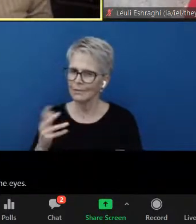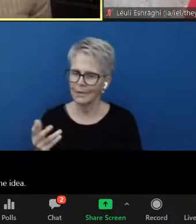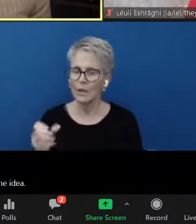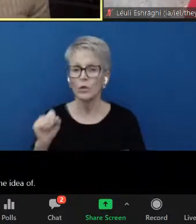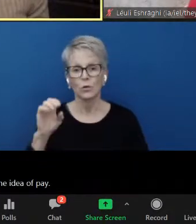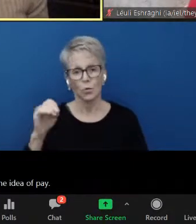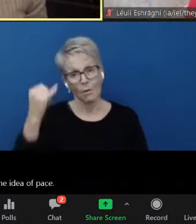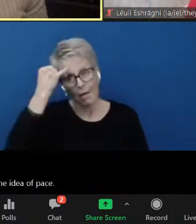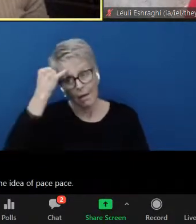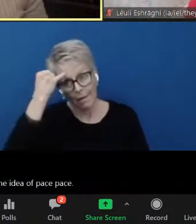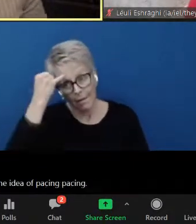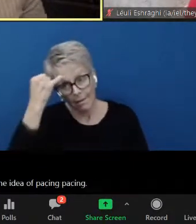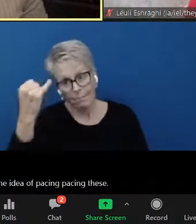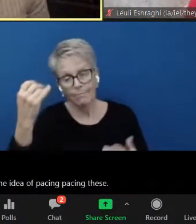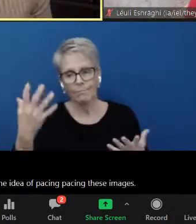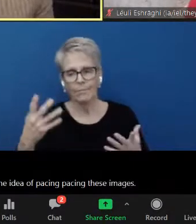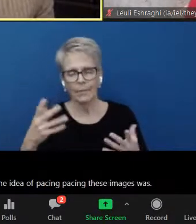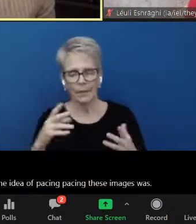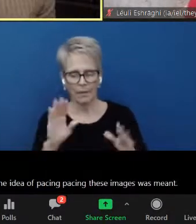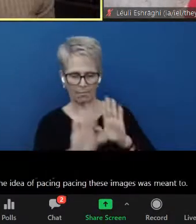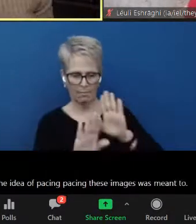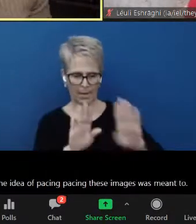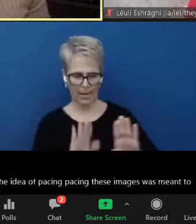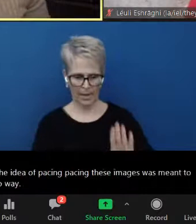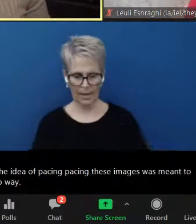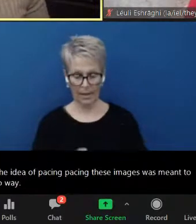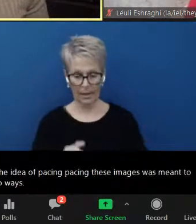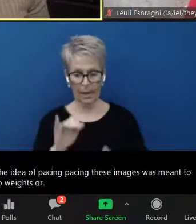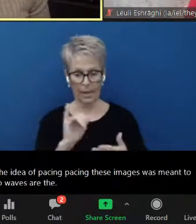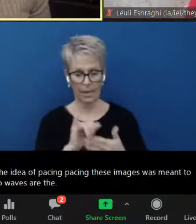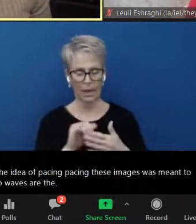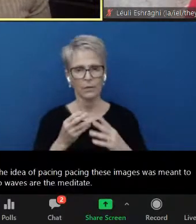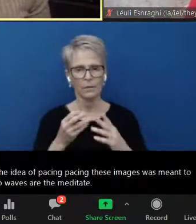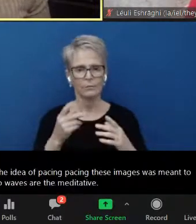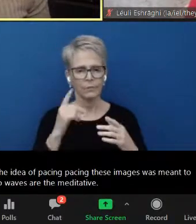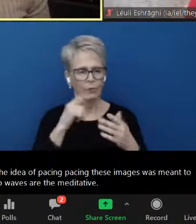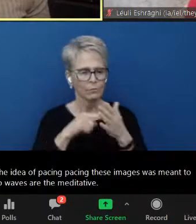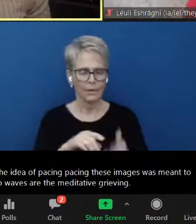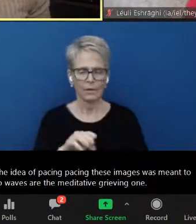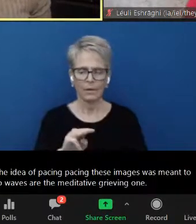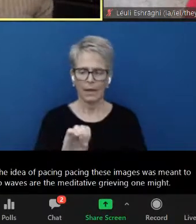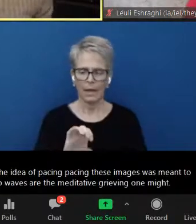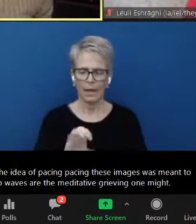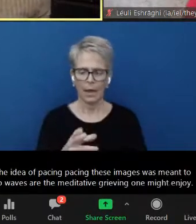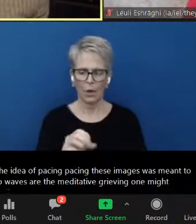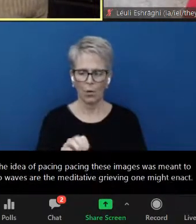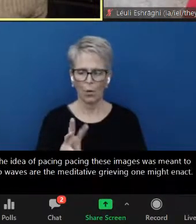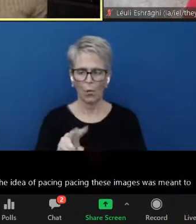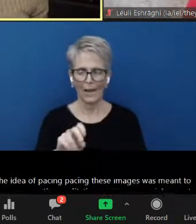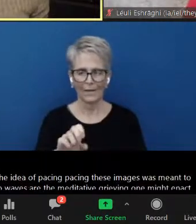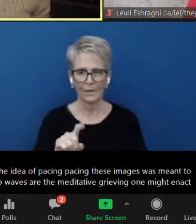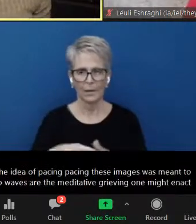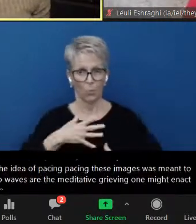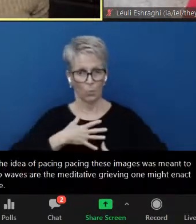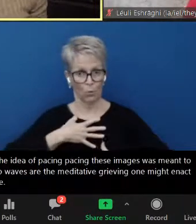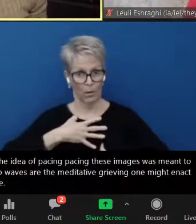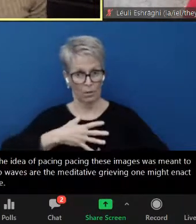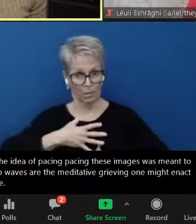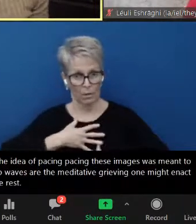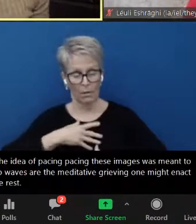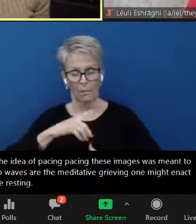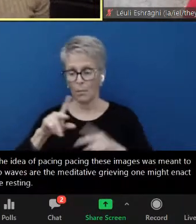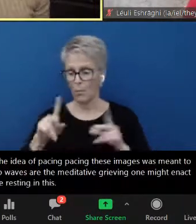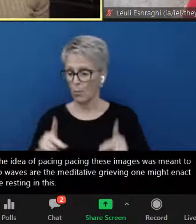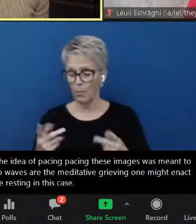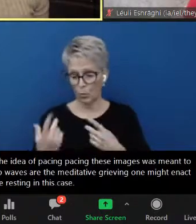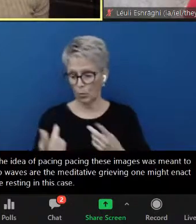idea of pacing these images was meant to echo waves or the meditative breathing one might enact while